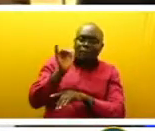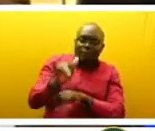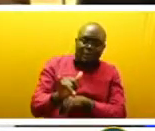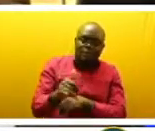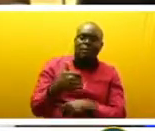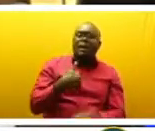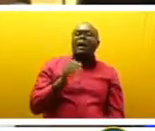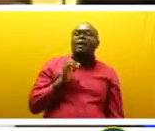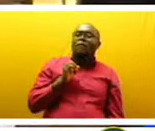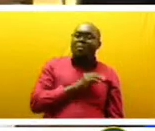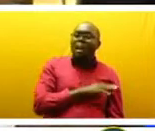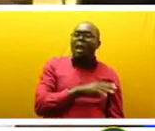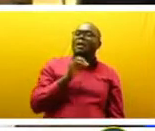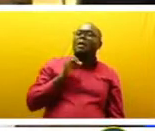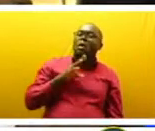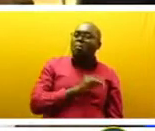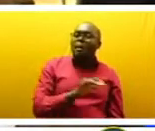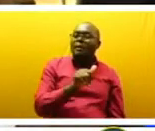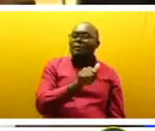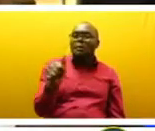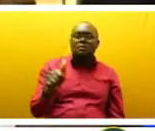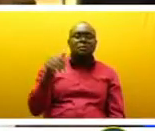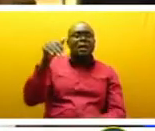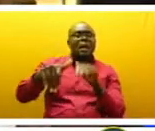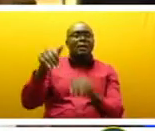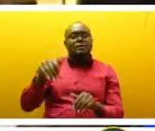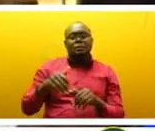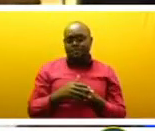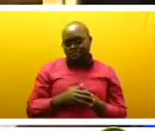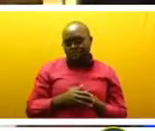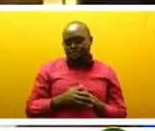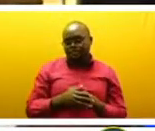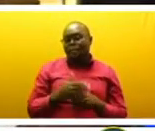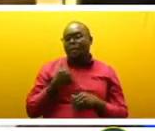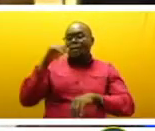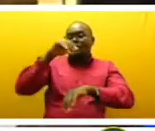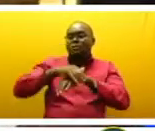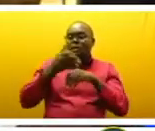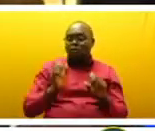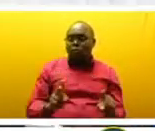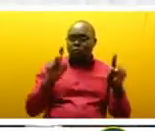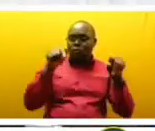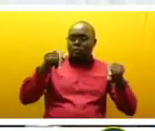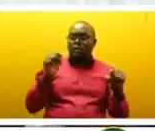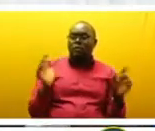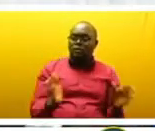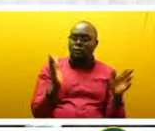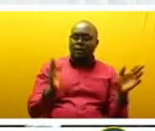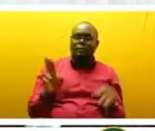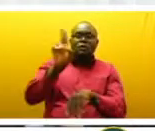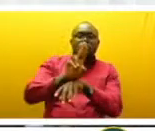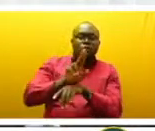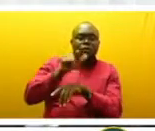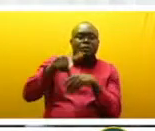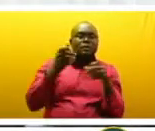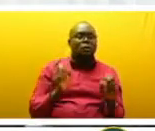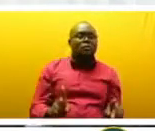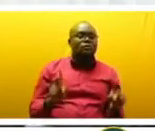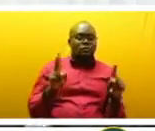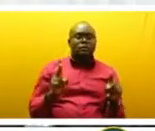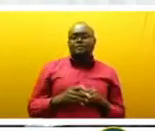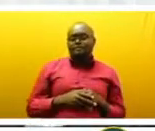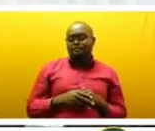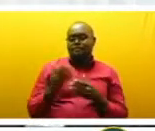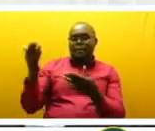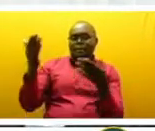complaints coming out of those elections. And I wish to take this opportunity to urge you to use this opportunity to